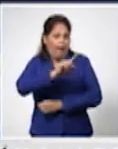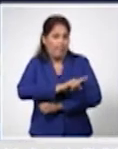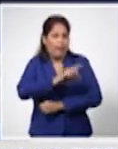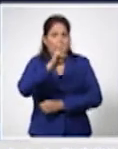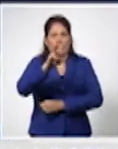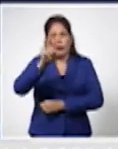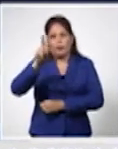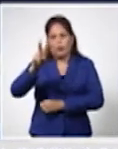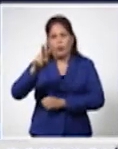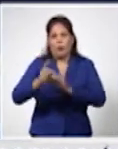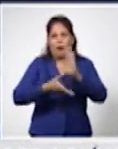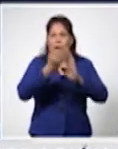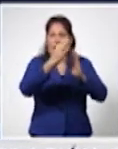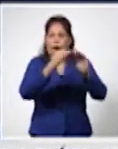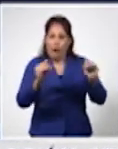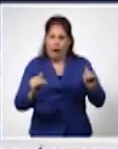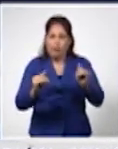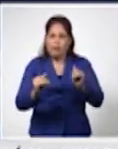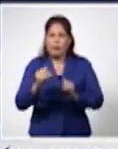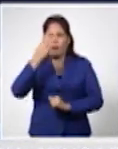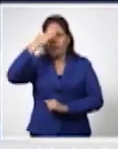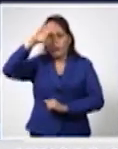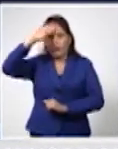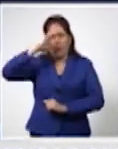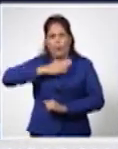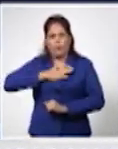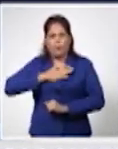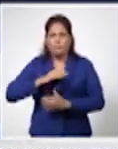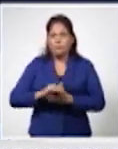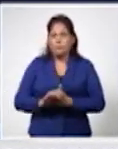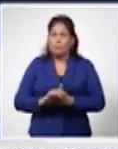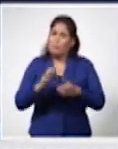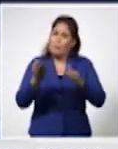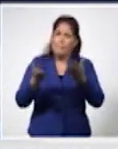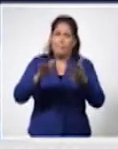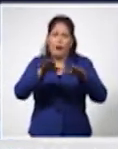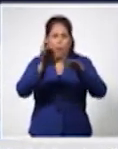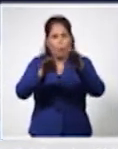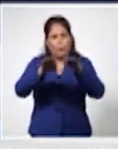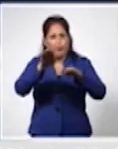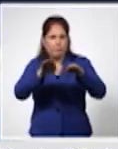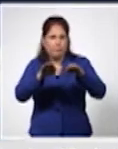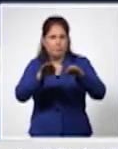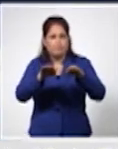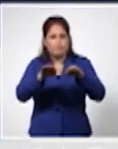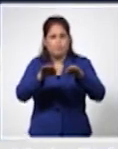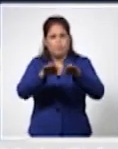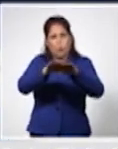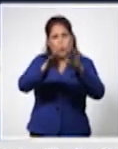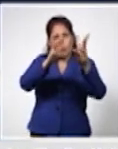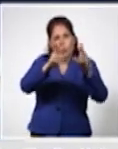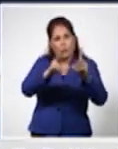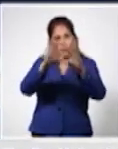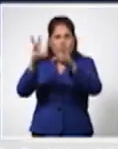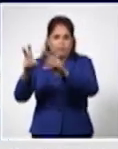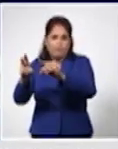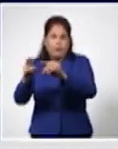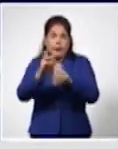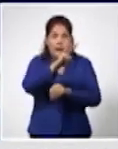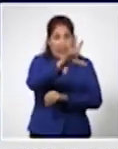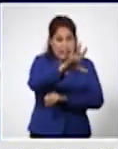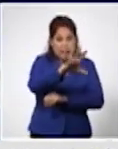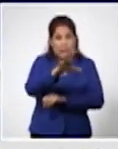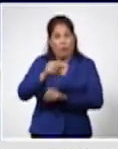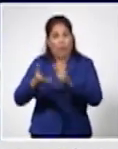overall case rate surpassed Cuba's yesterday. As I always mention, 2 patients were previously evacuated